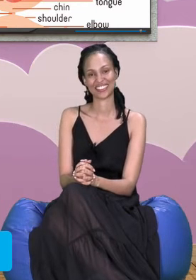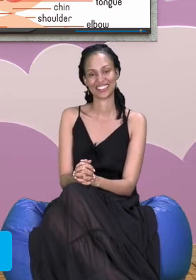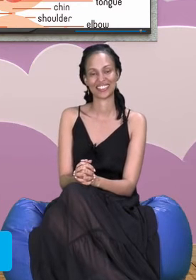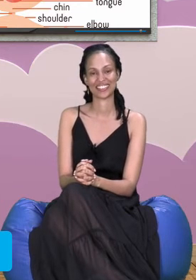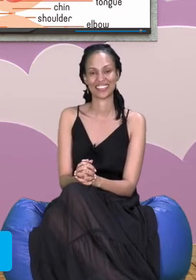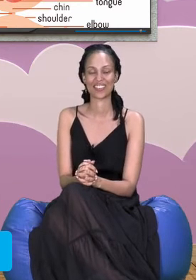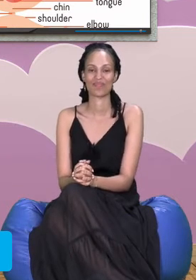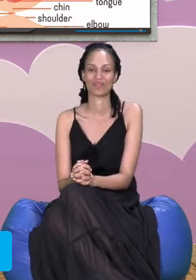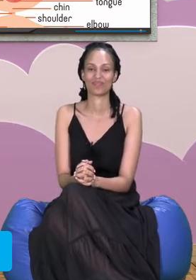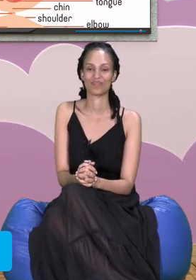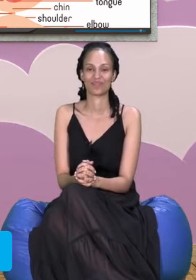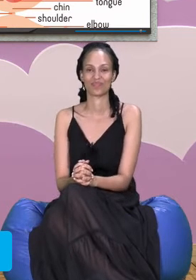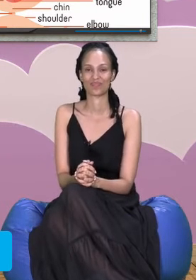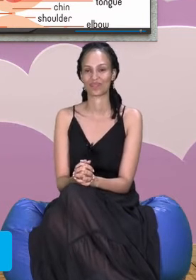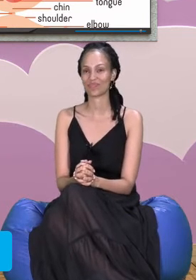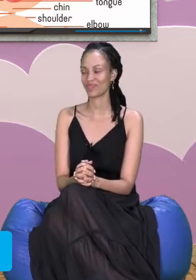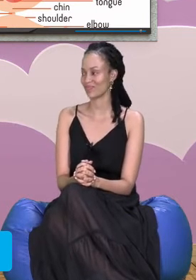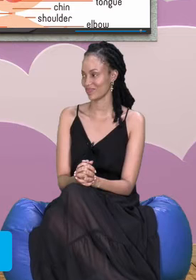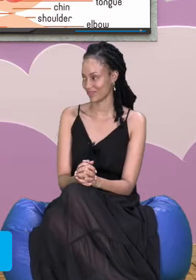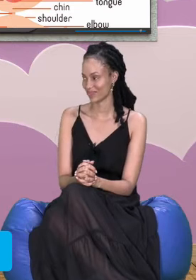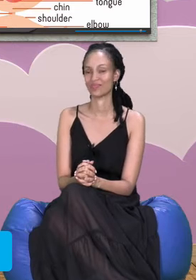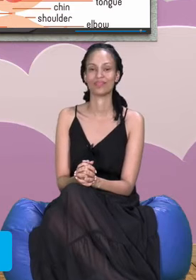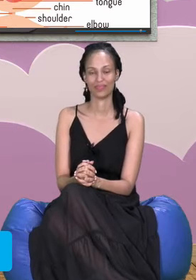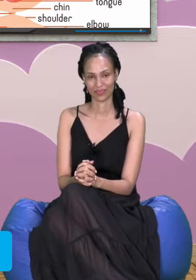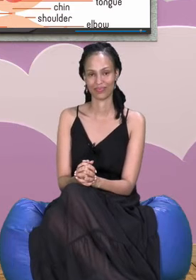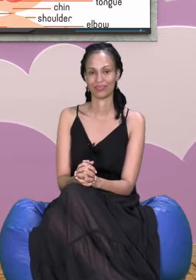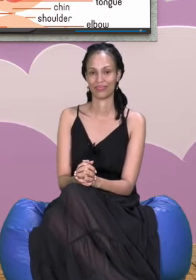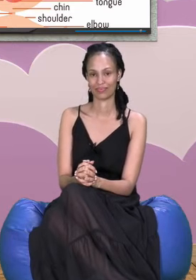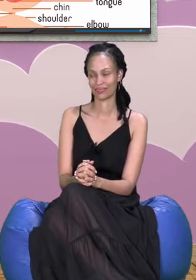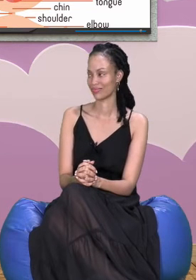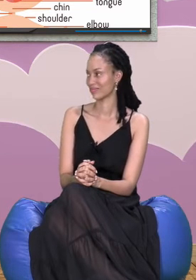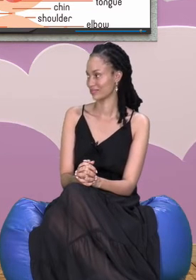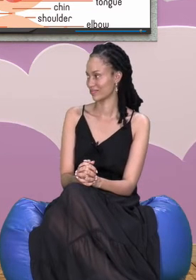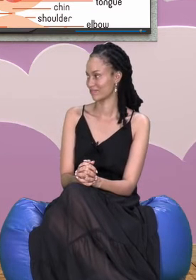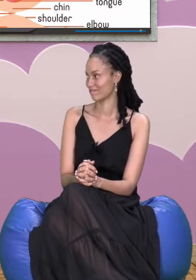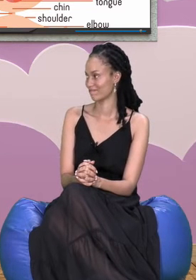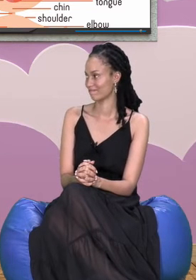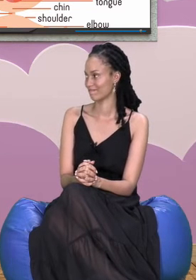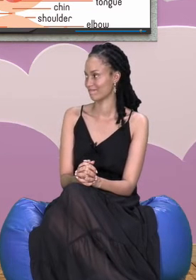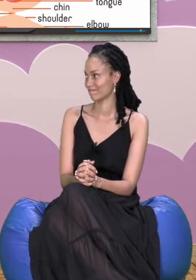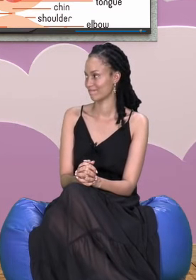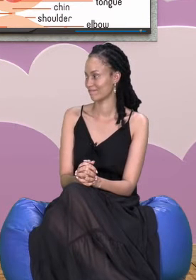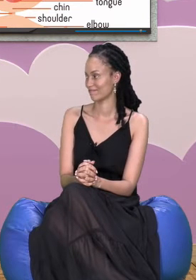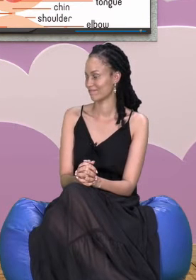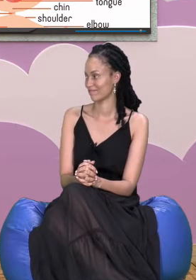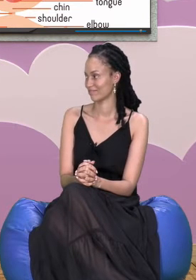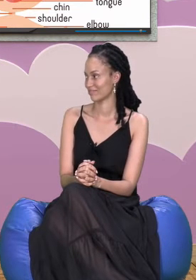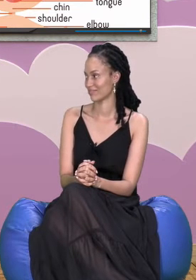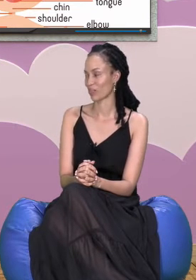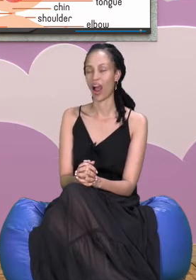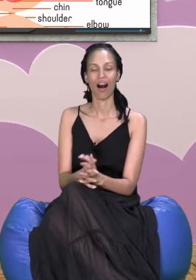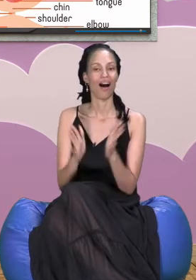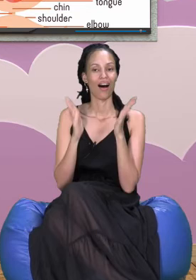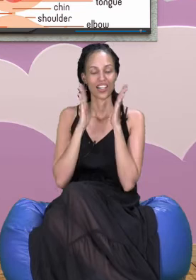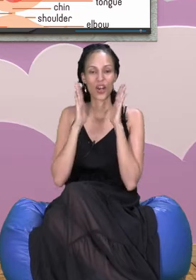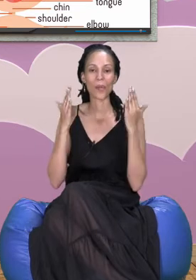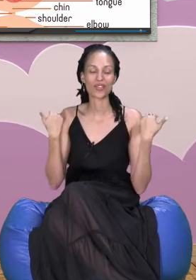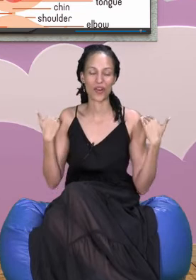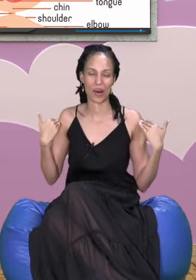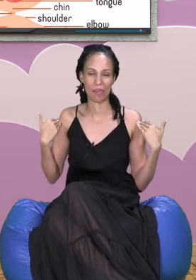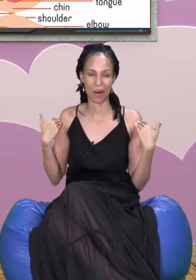And I'm so excited to talk to you guys today again. Remember, but wait, I almost forgot my beautiful friend here.